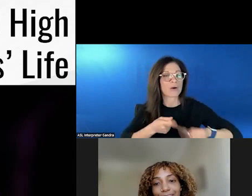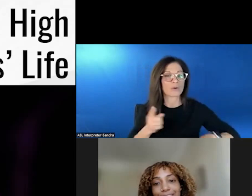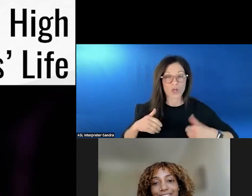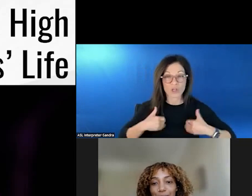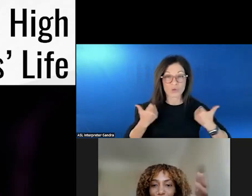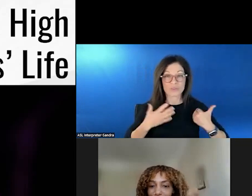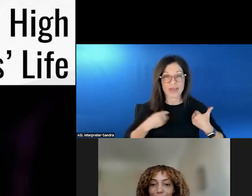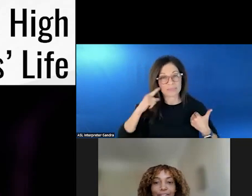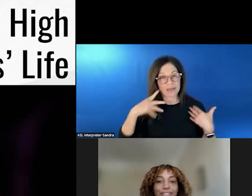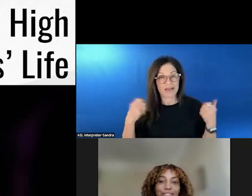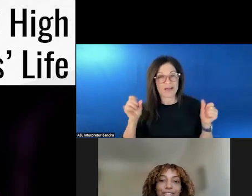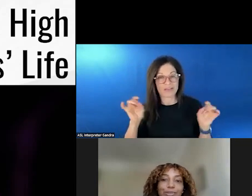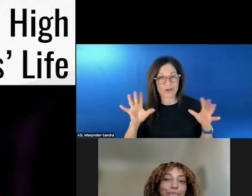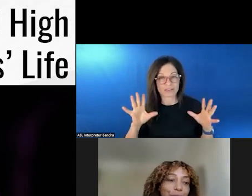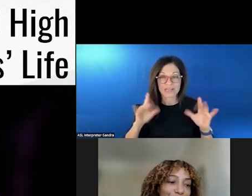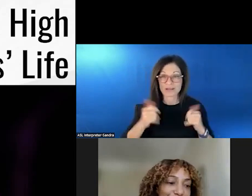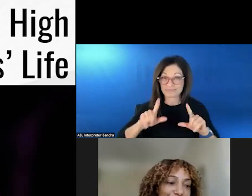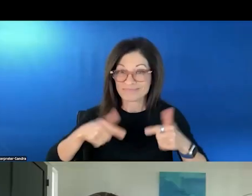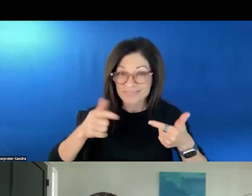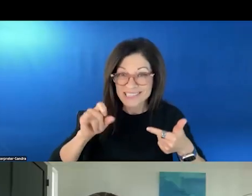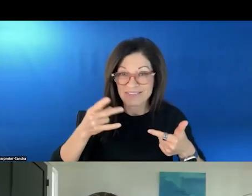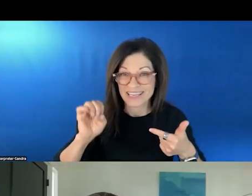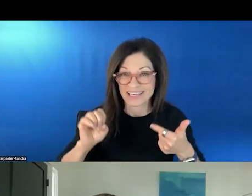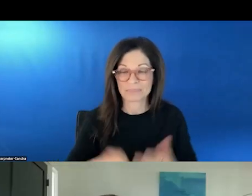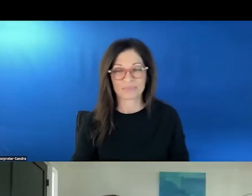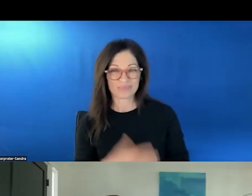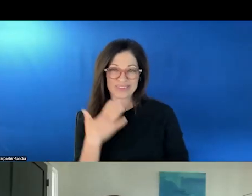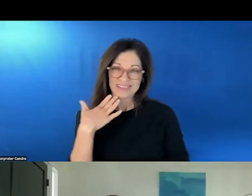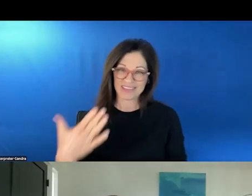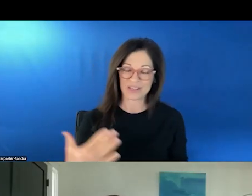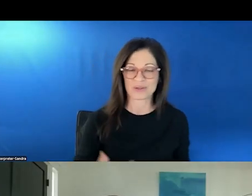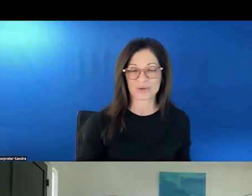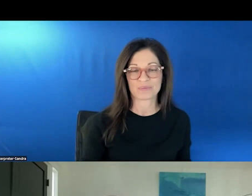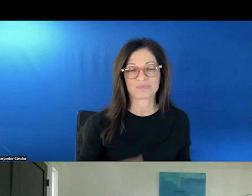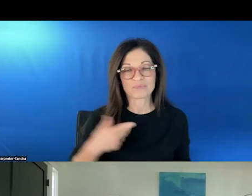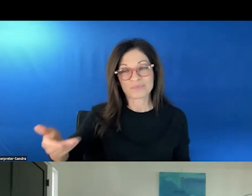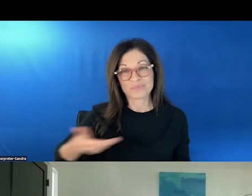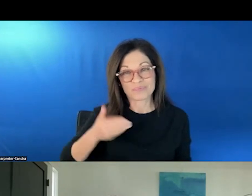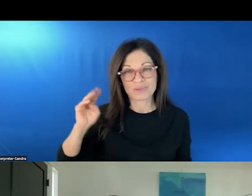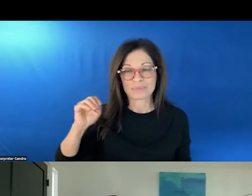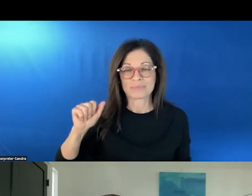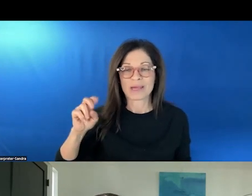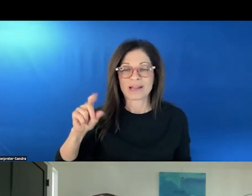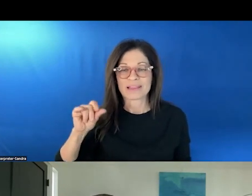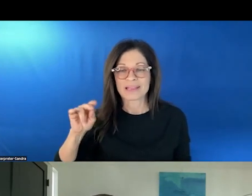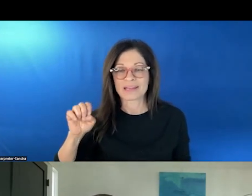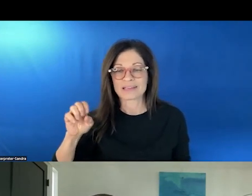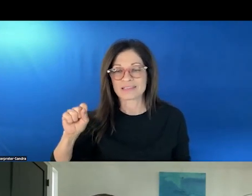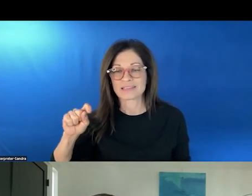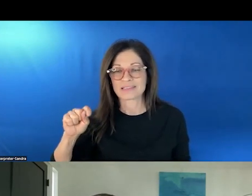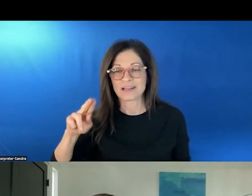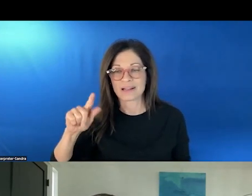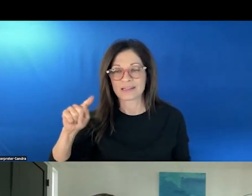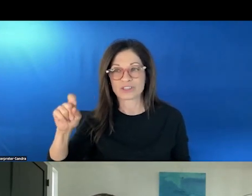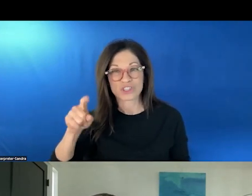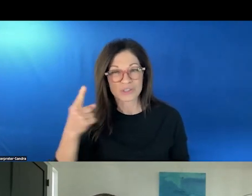crisis. So Stephanie, I'll turn it to you to close. Thank you. So I'm bringing on Madeline Stoltz, and she was among the 3 million plus